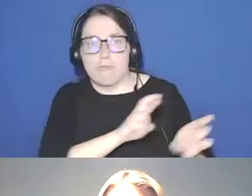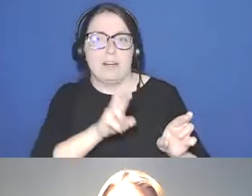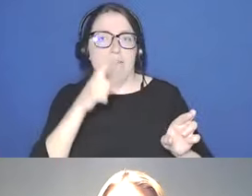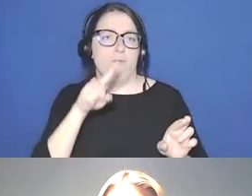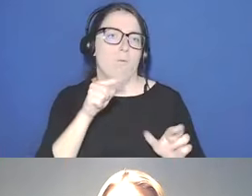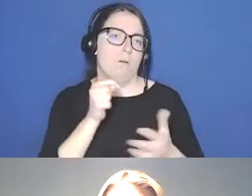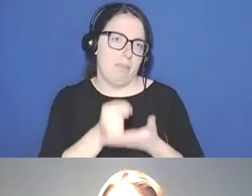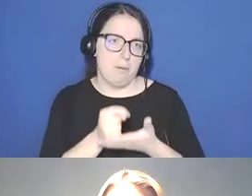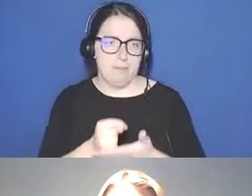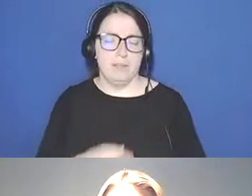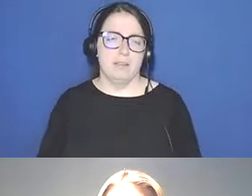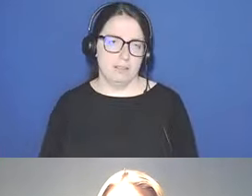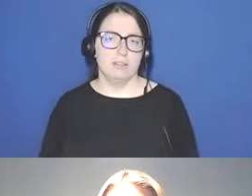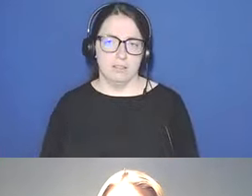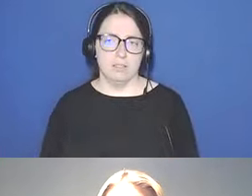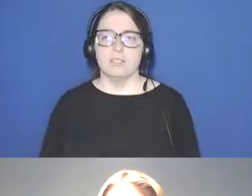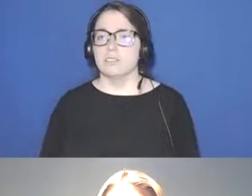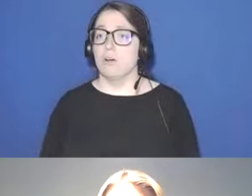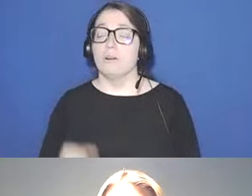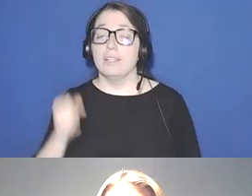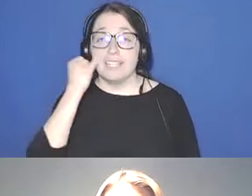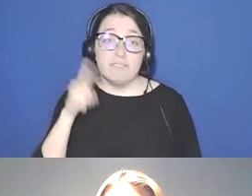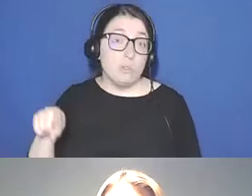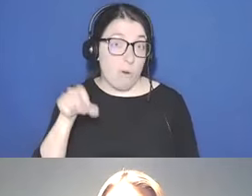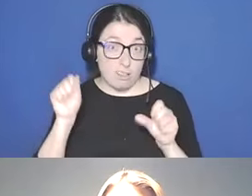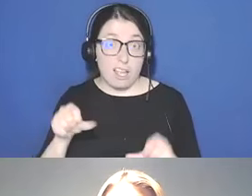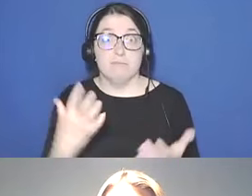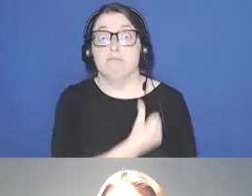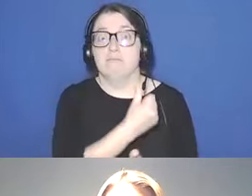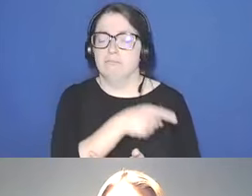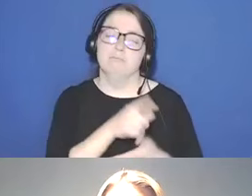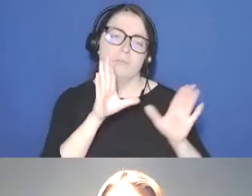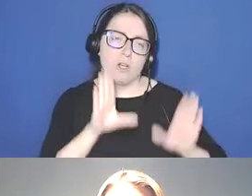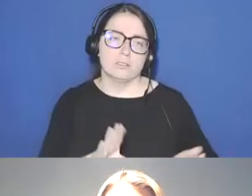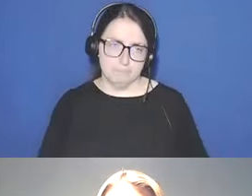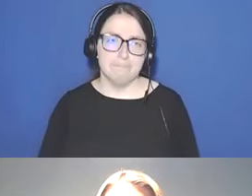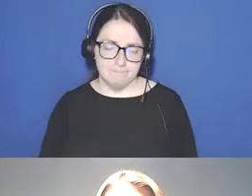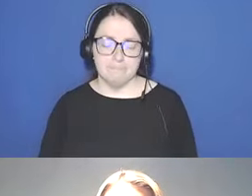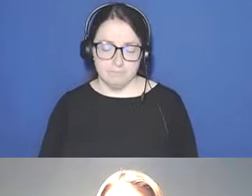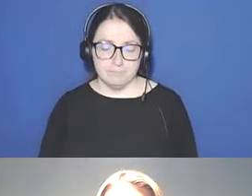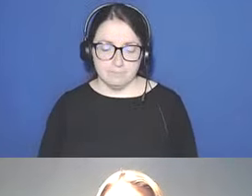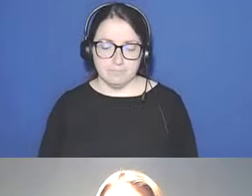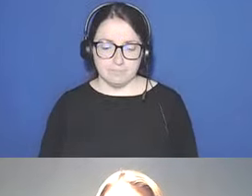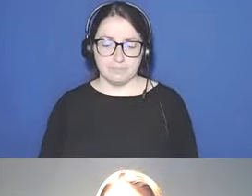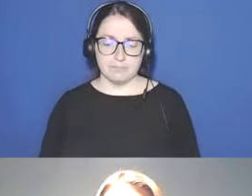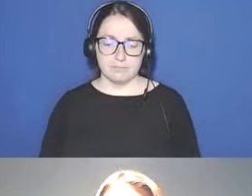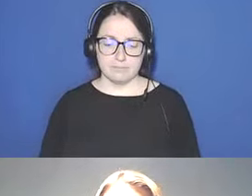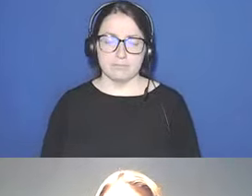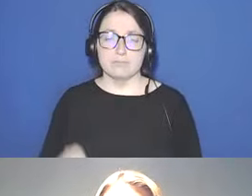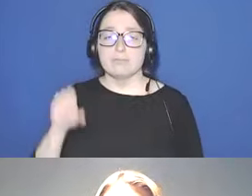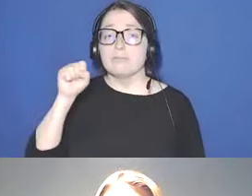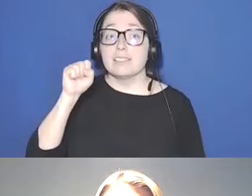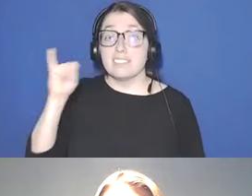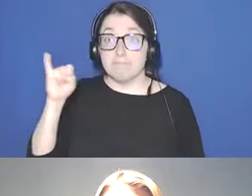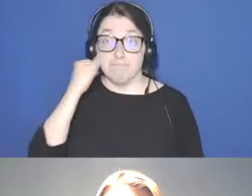therapy. So it's awesome if you're able to get it. It really does help out. And I mean, SSI, if you're